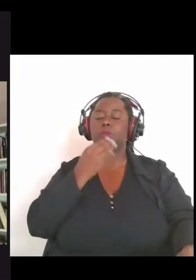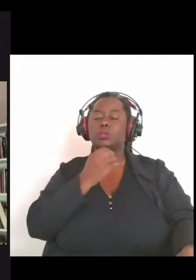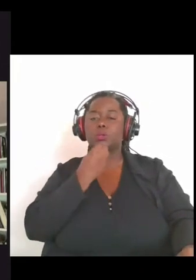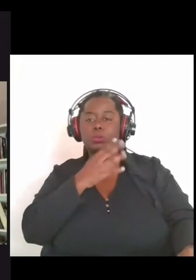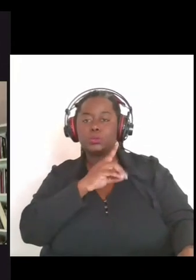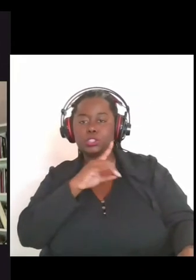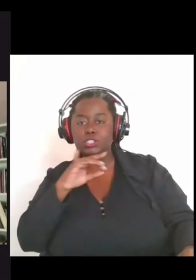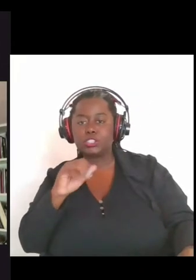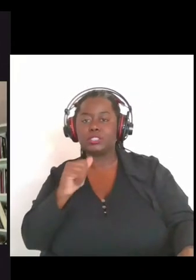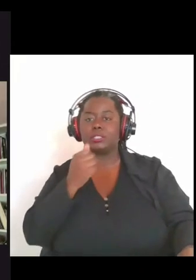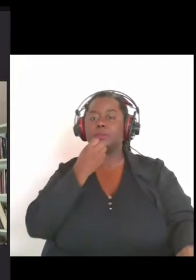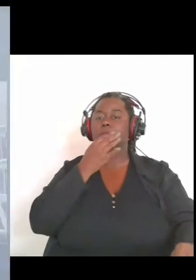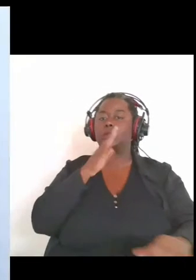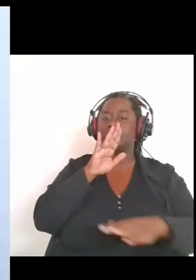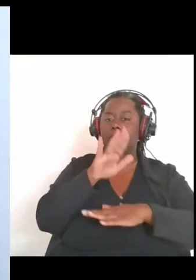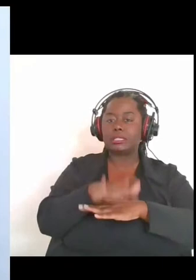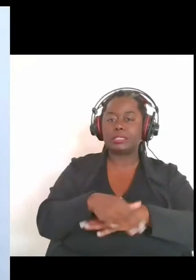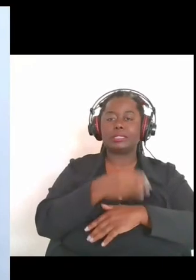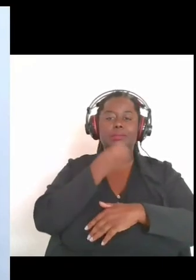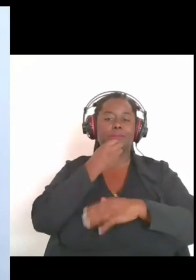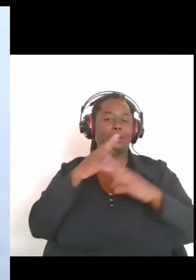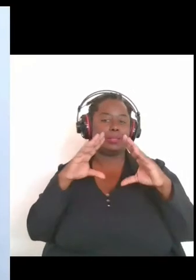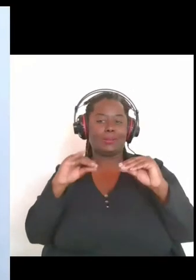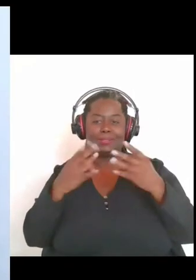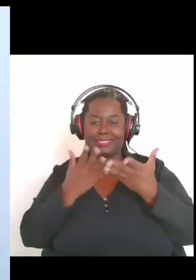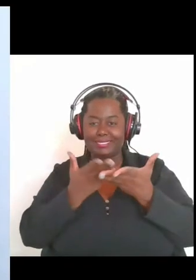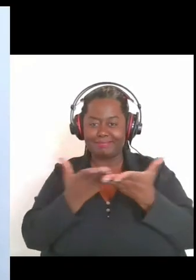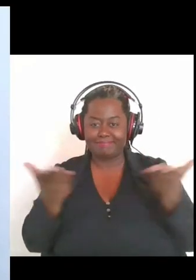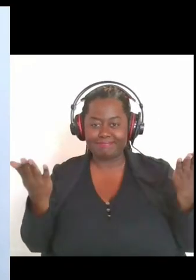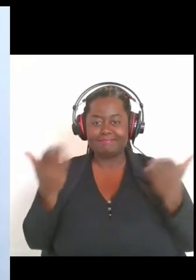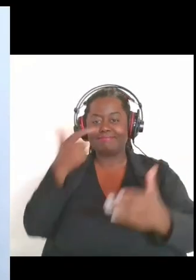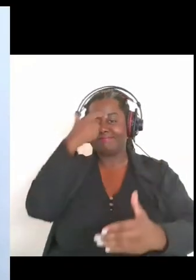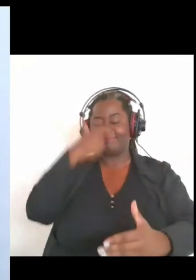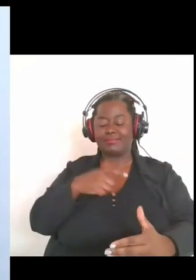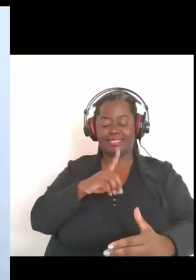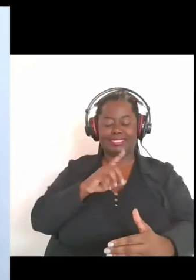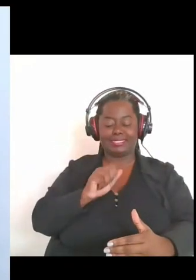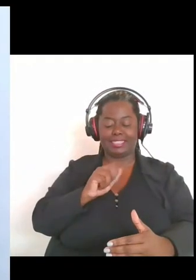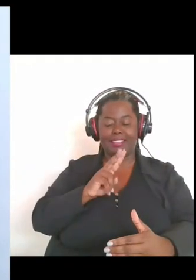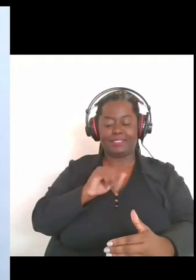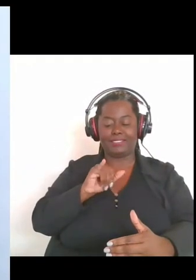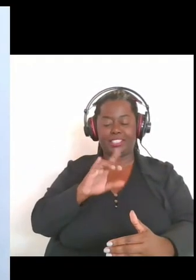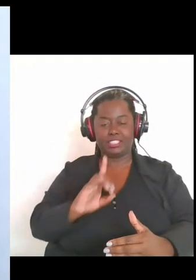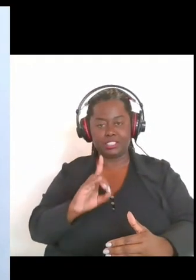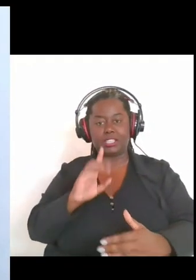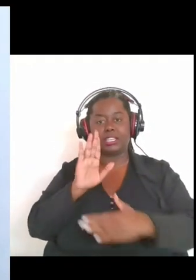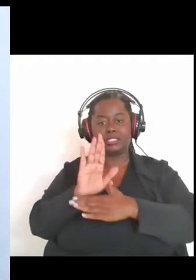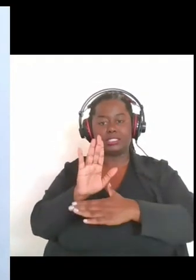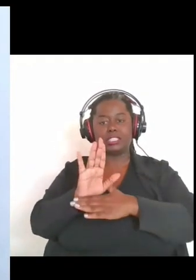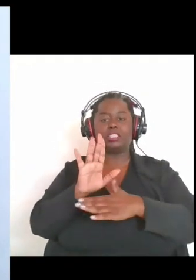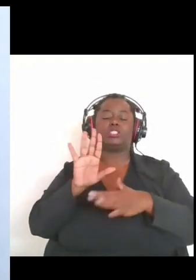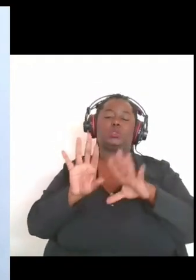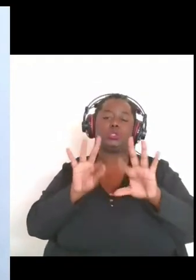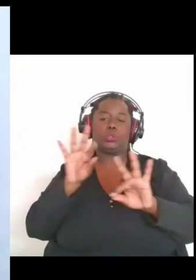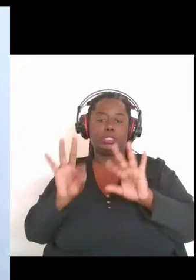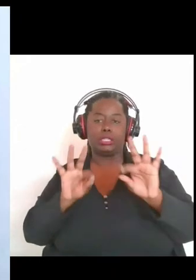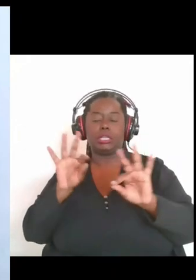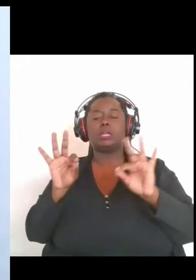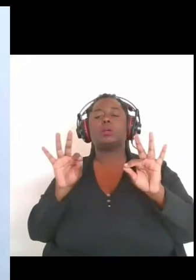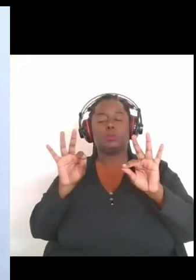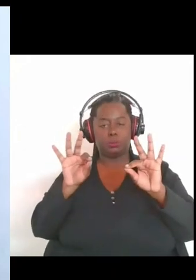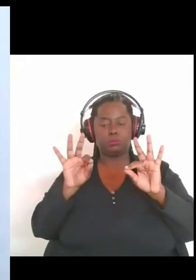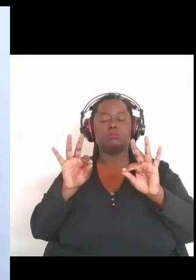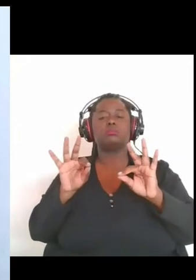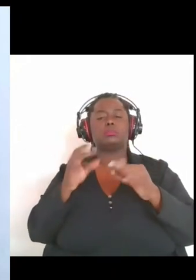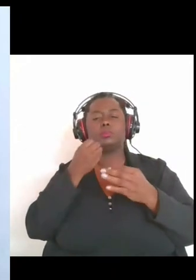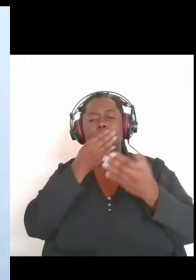well good morning good afternoon or good evening to everyone my name is David Ribeiro I am the curatorial assistant